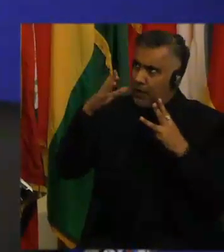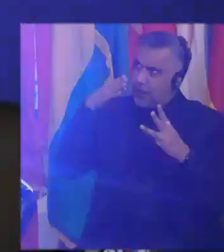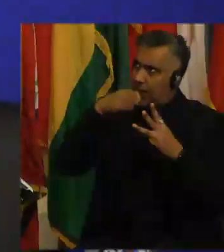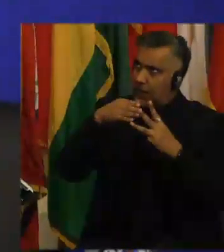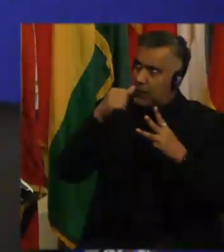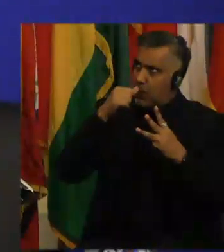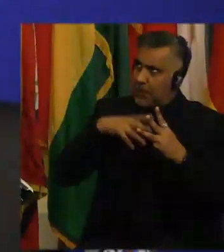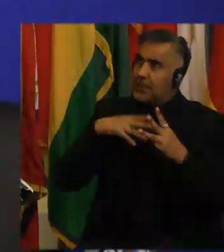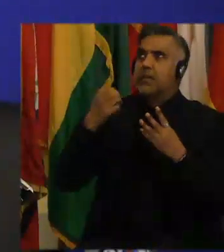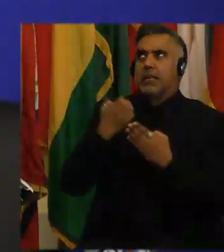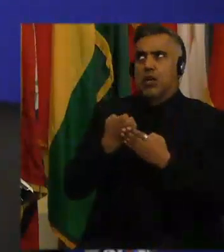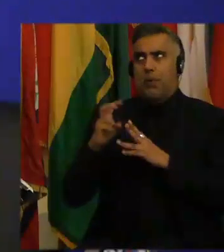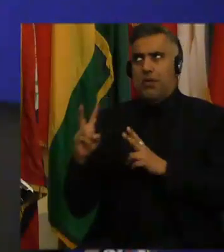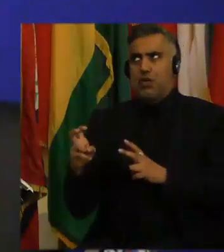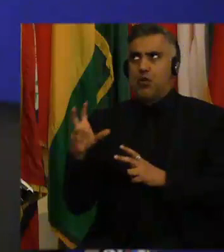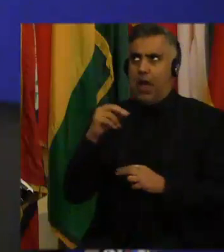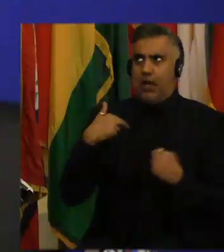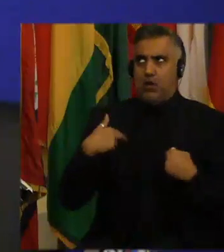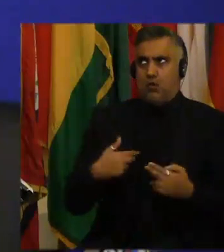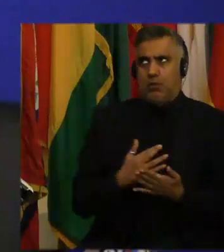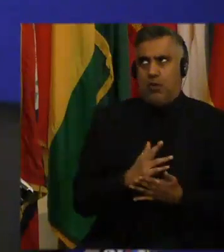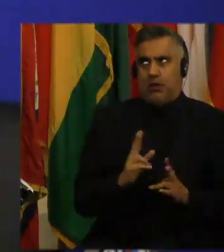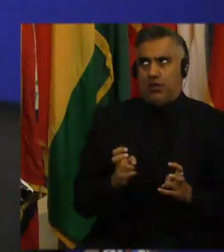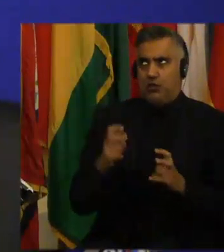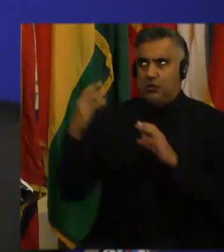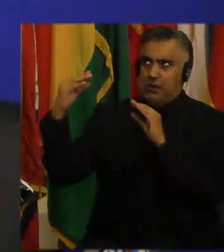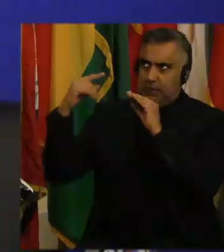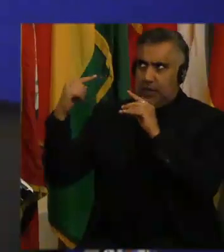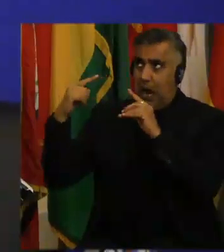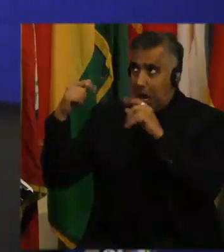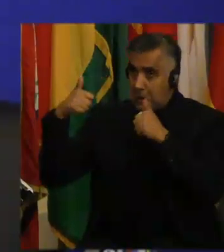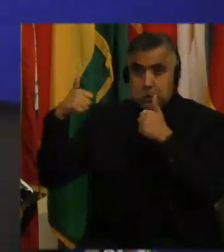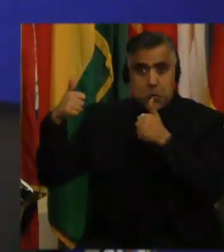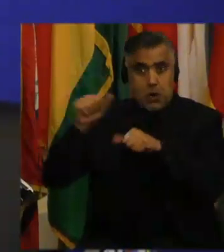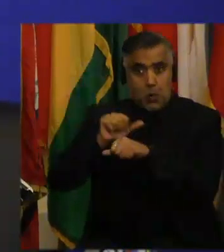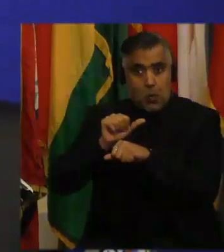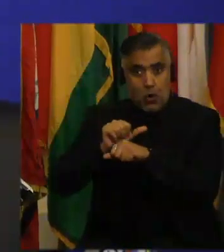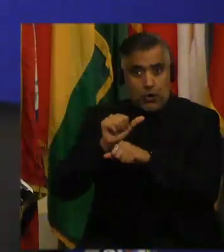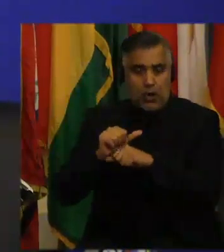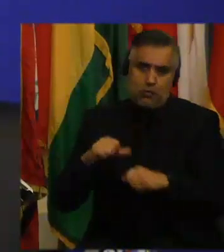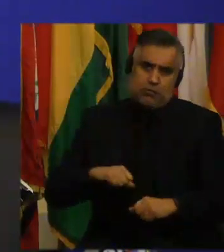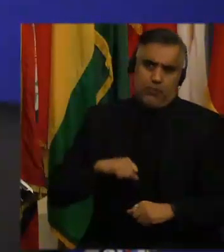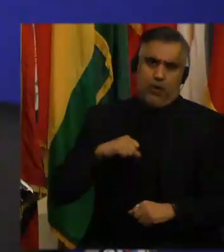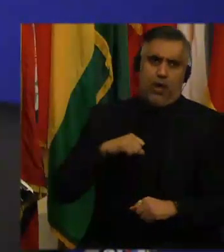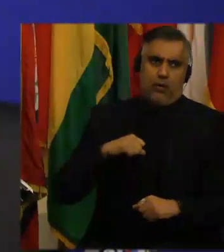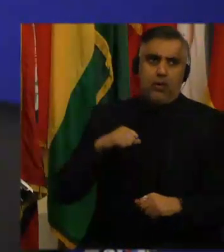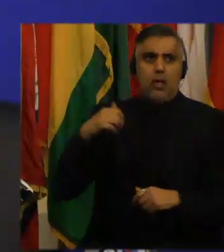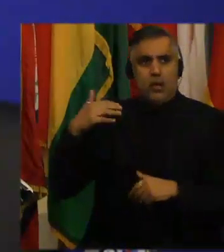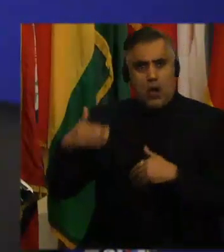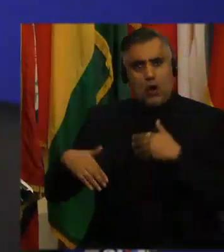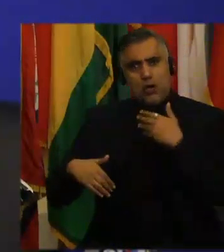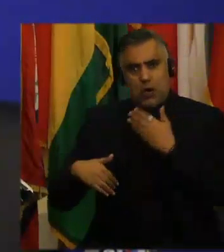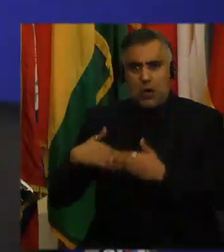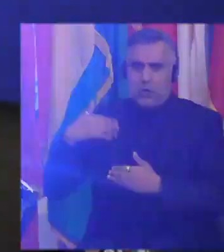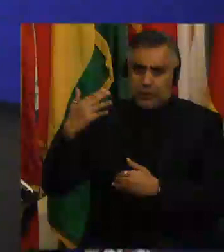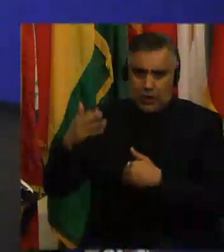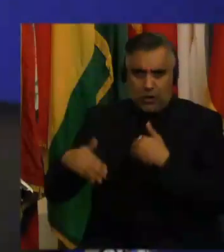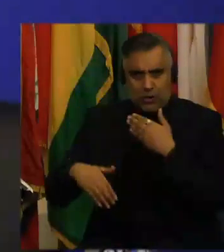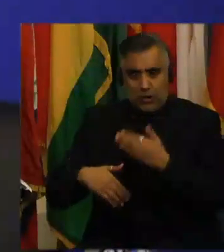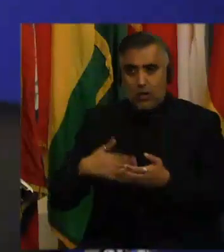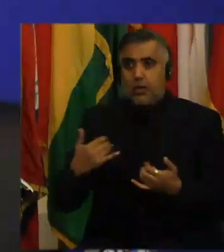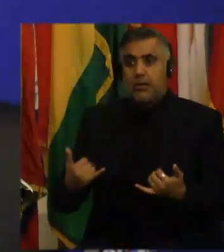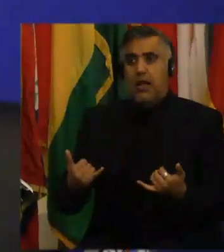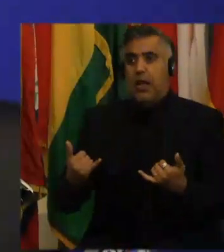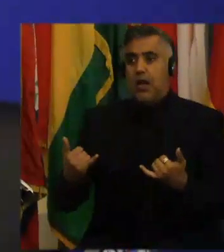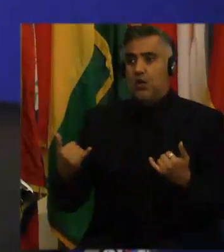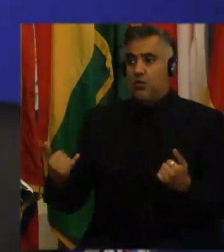an economic issue as well as a human rights issue. And we did great work, and I was really proud. And on and on and on. And now